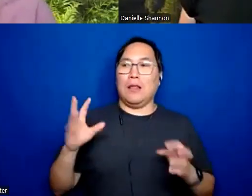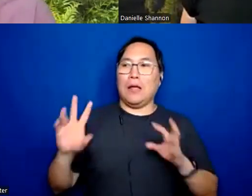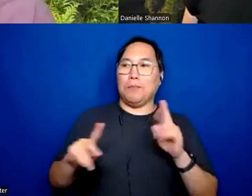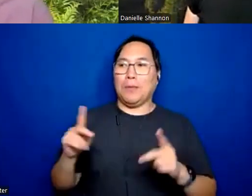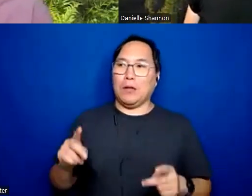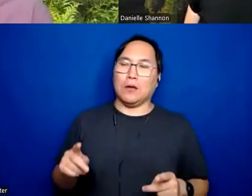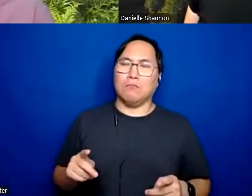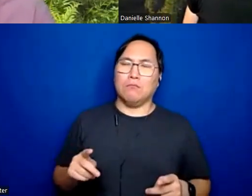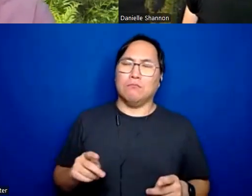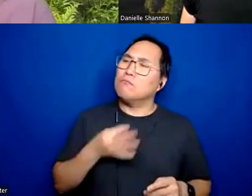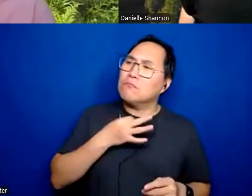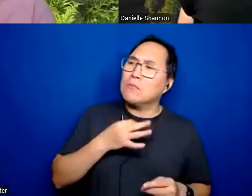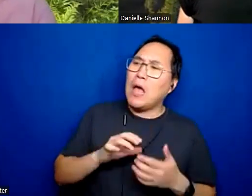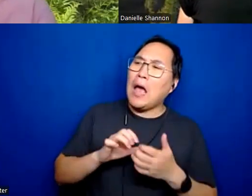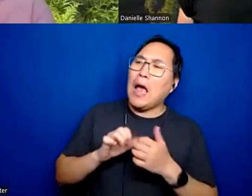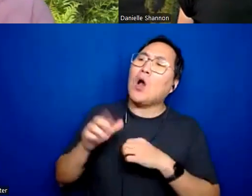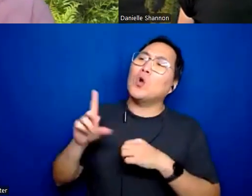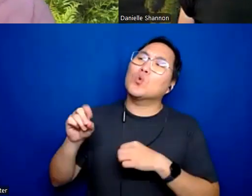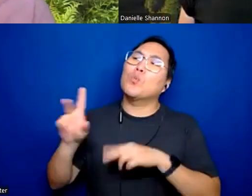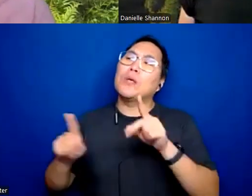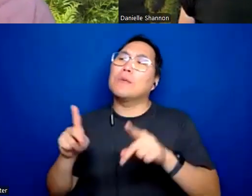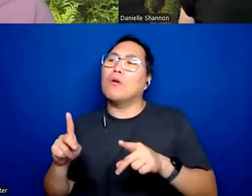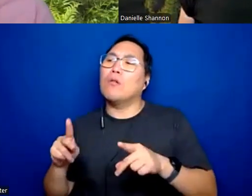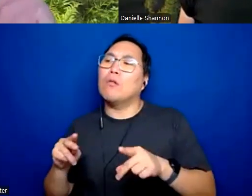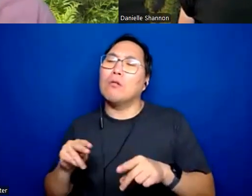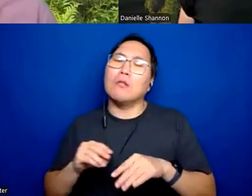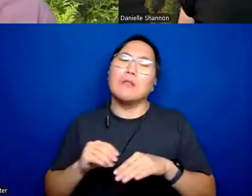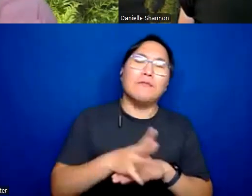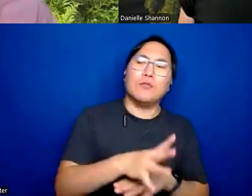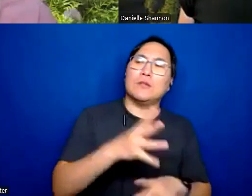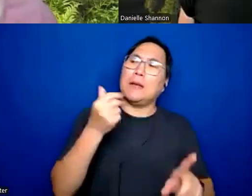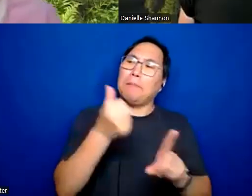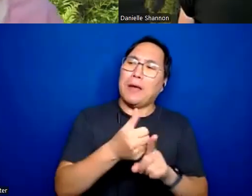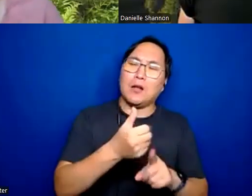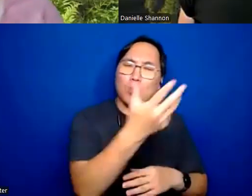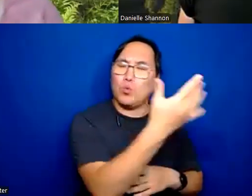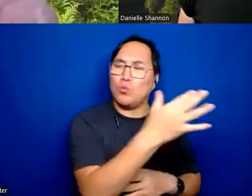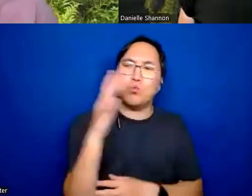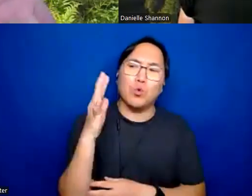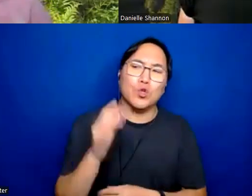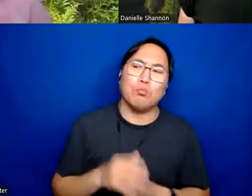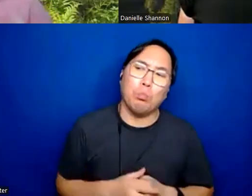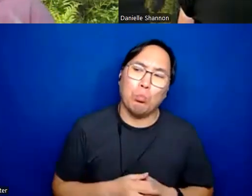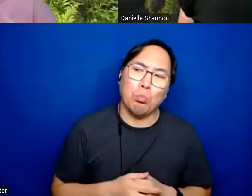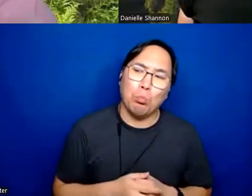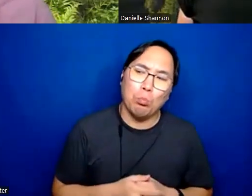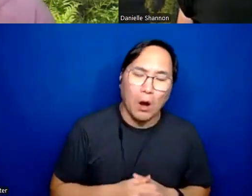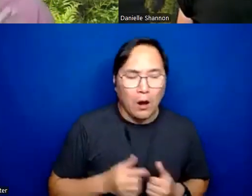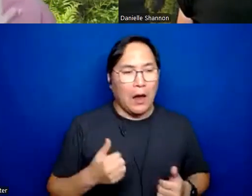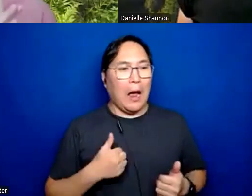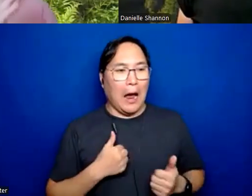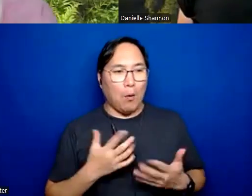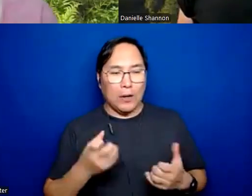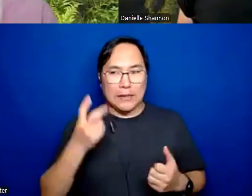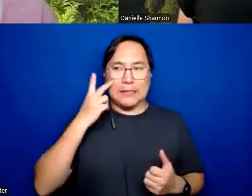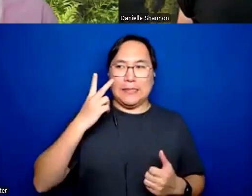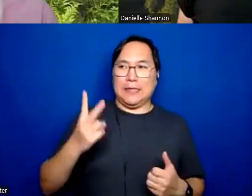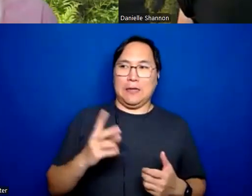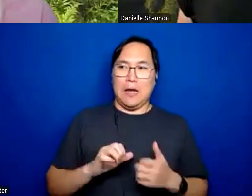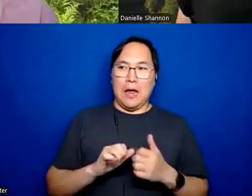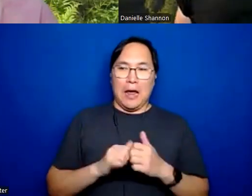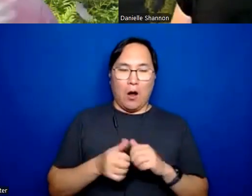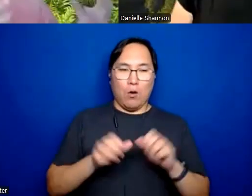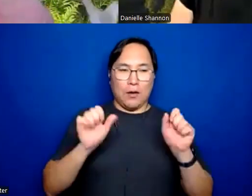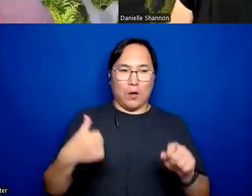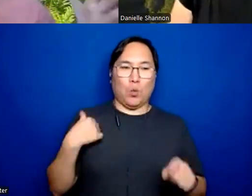people have on the woods. And I would love to see like a little more capacity on the like managing the